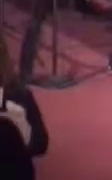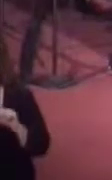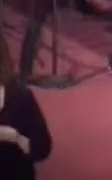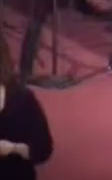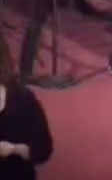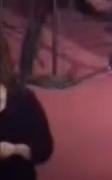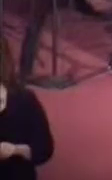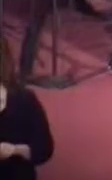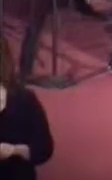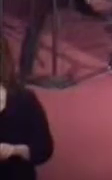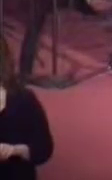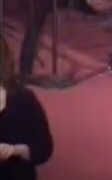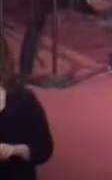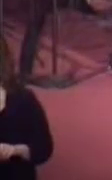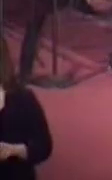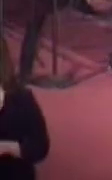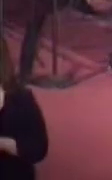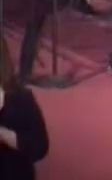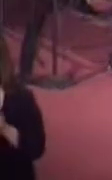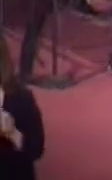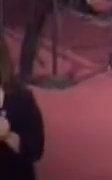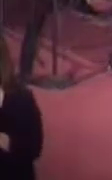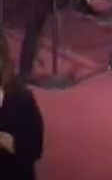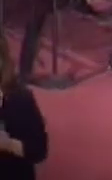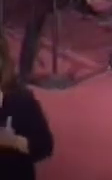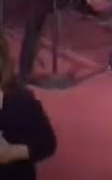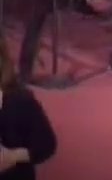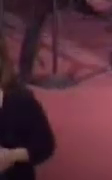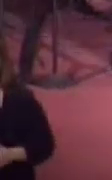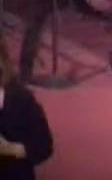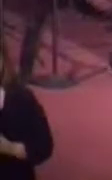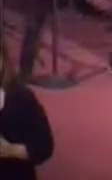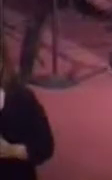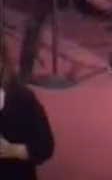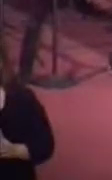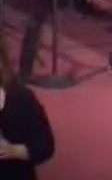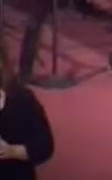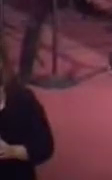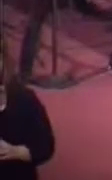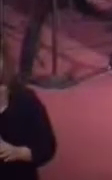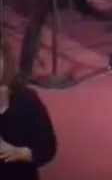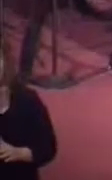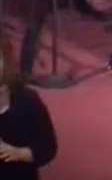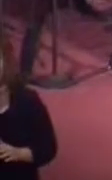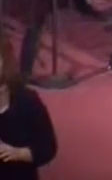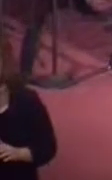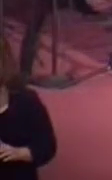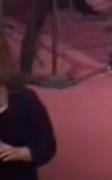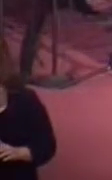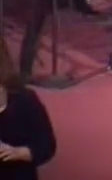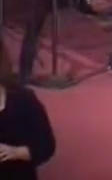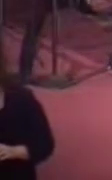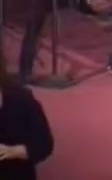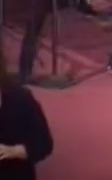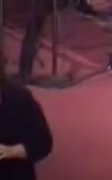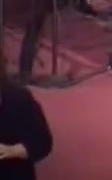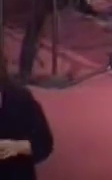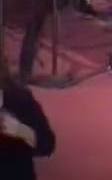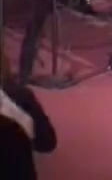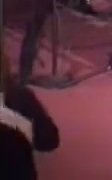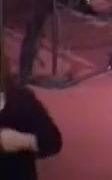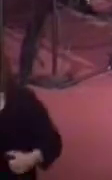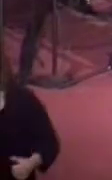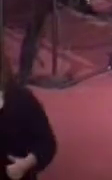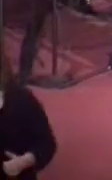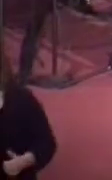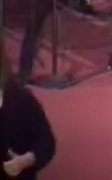the fact that we're under persecution with our Christian ideology and philosophy of materialism? Just look after yourself. Buy everything